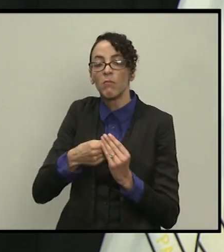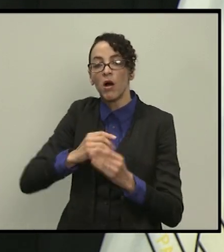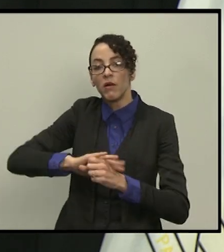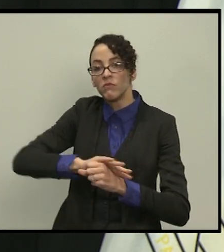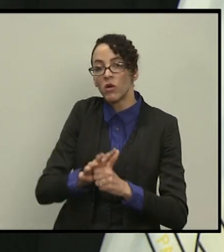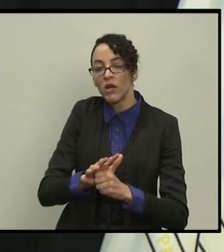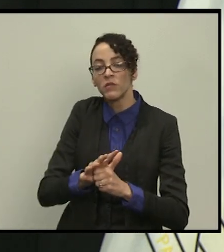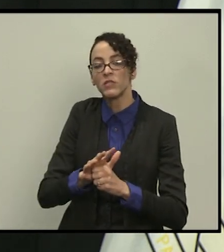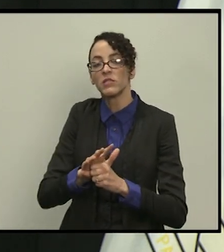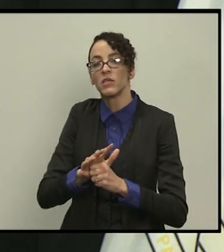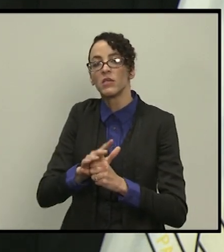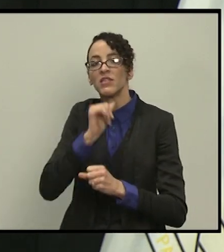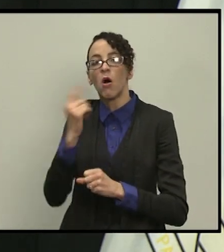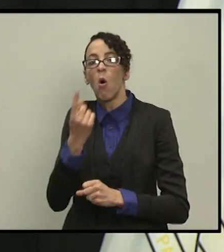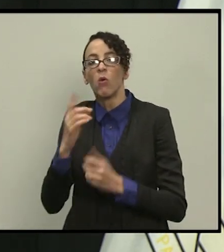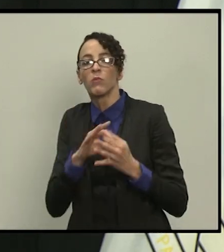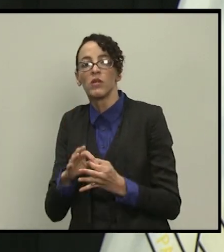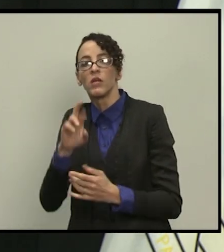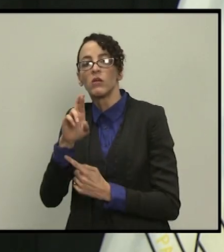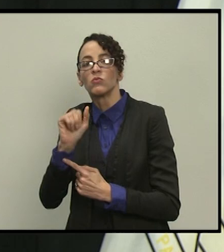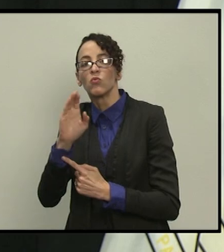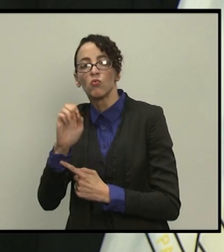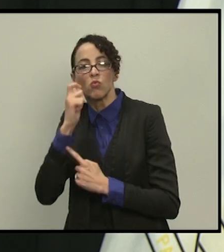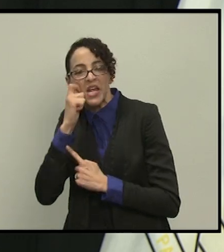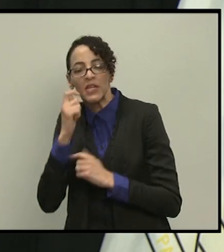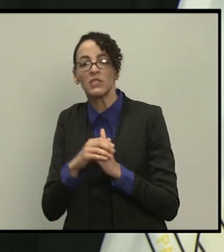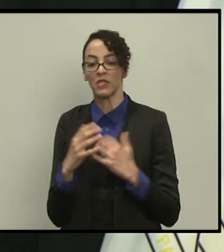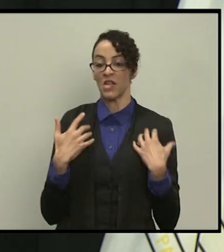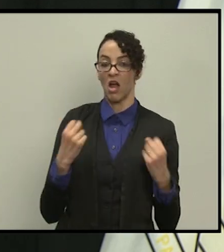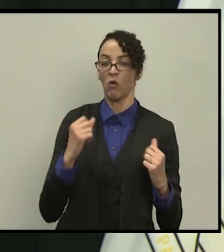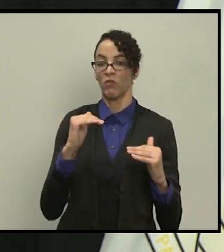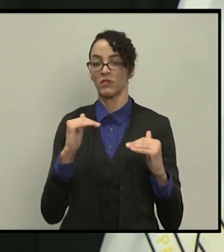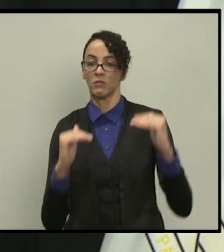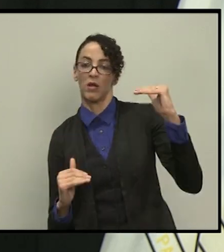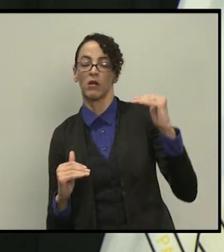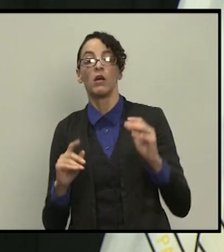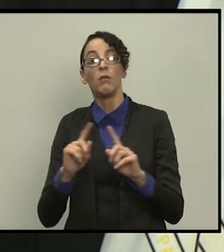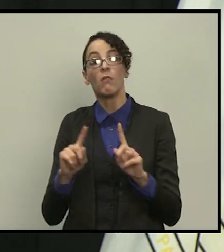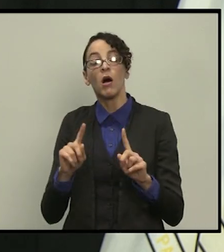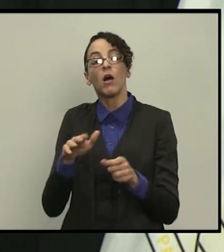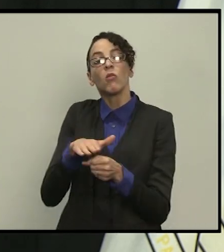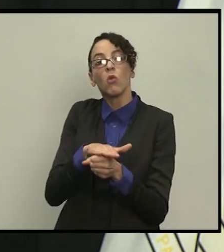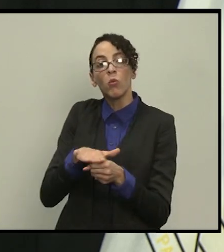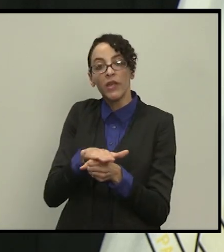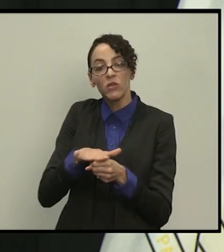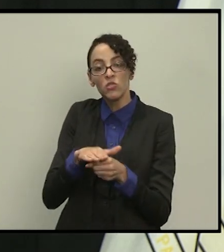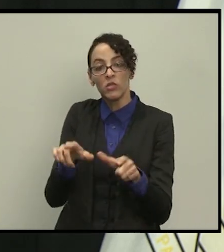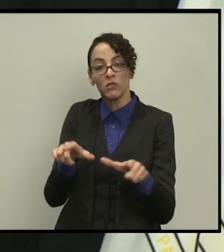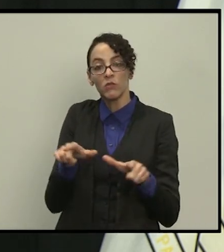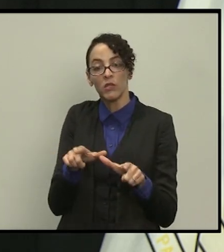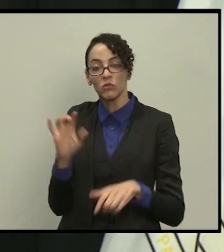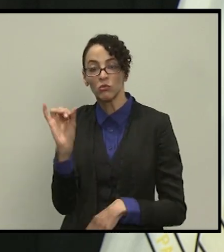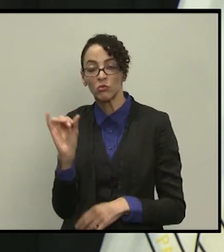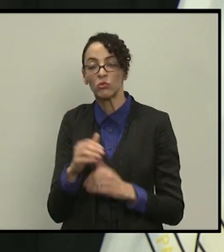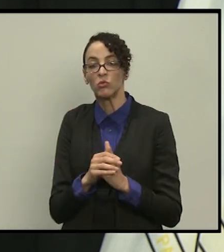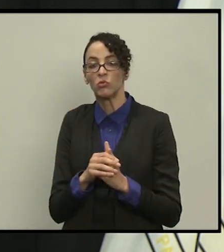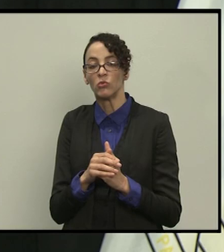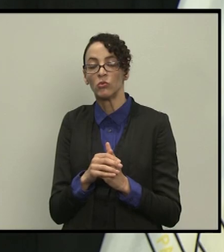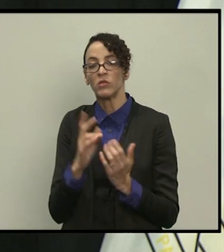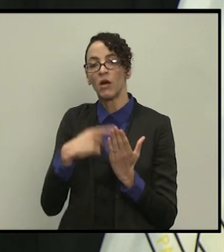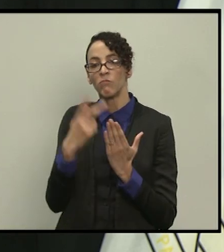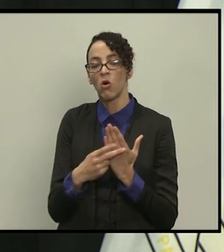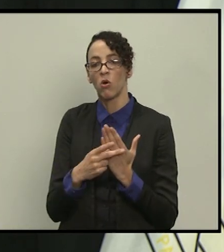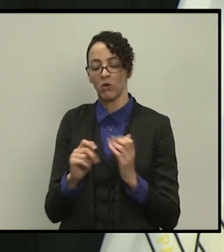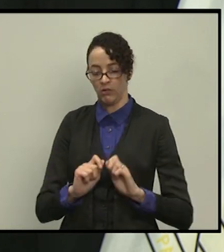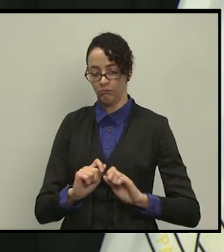or health disparities, but also by location. And so today on the tracker, we'll have information by zip